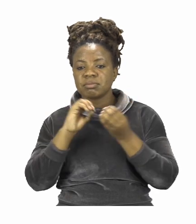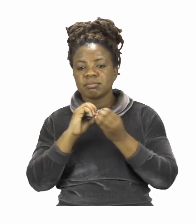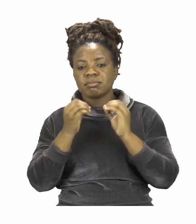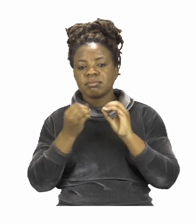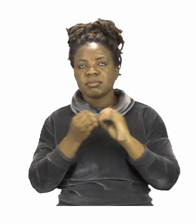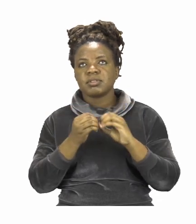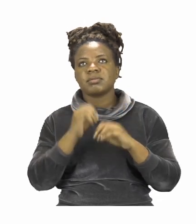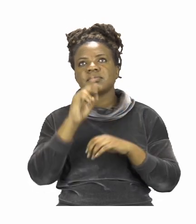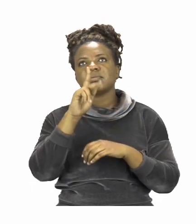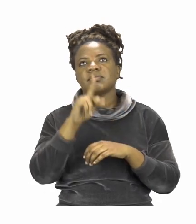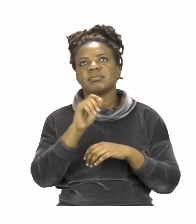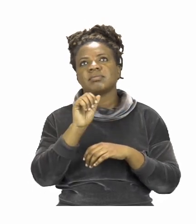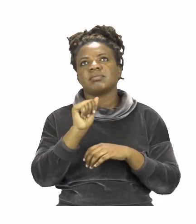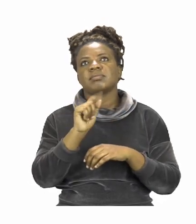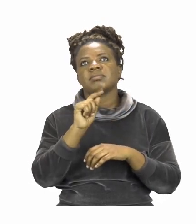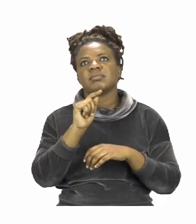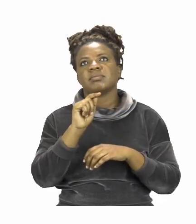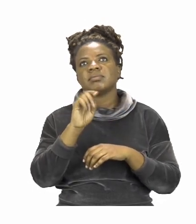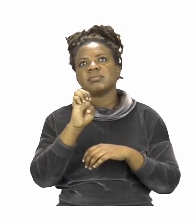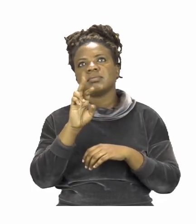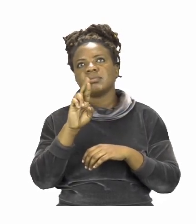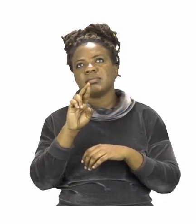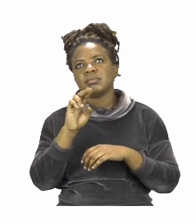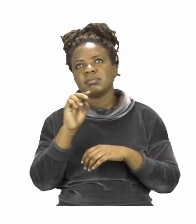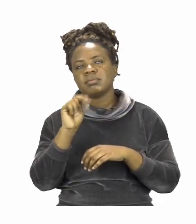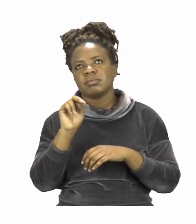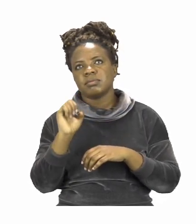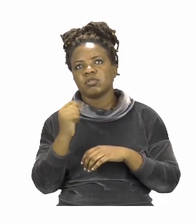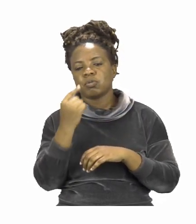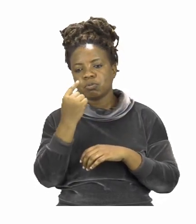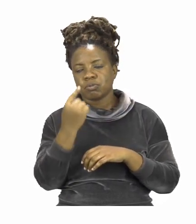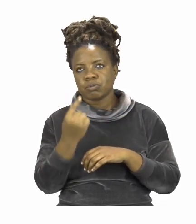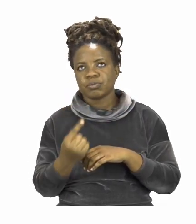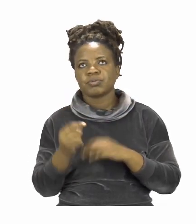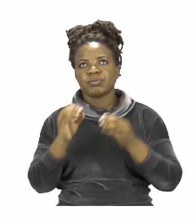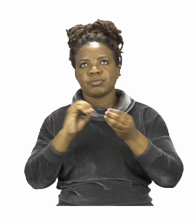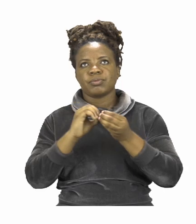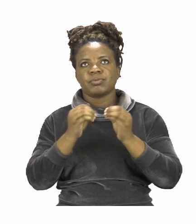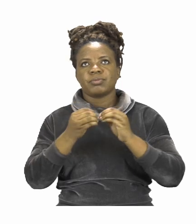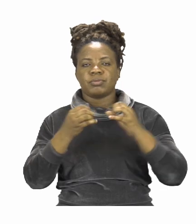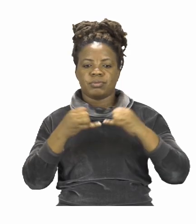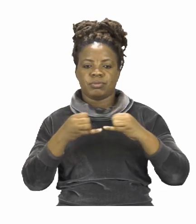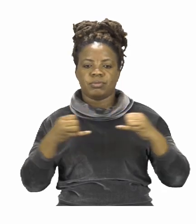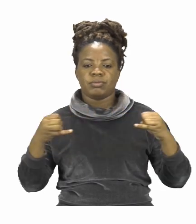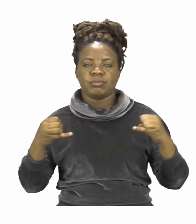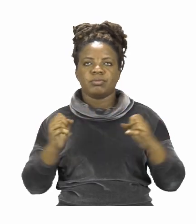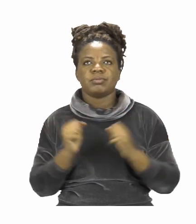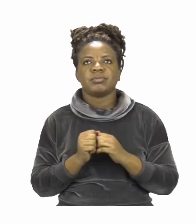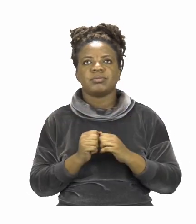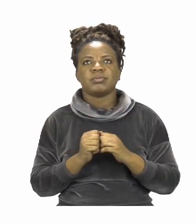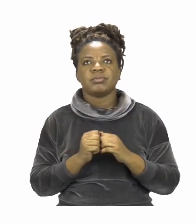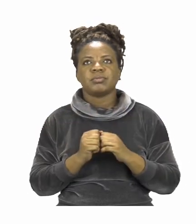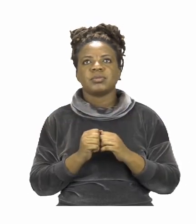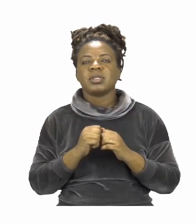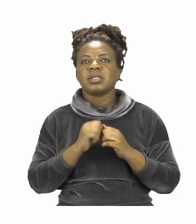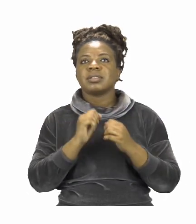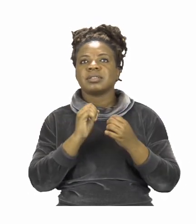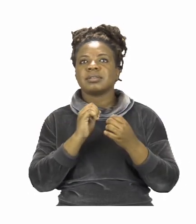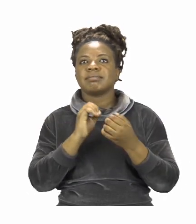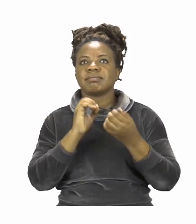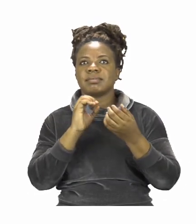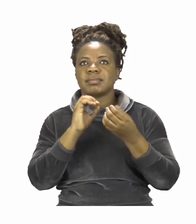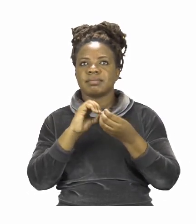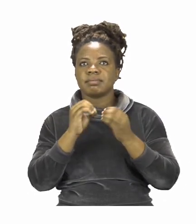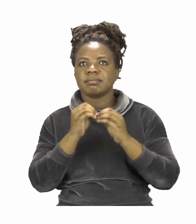lines. Then we are going to fill in the numbers. So we are going to do the last one